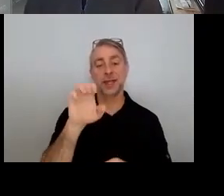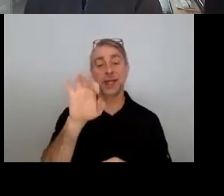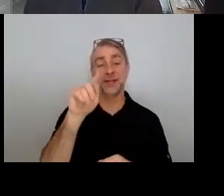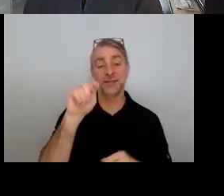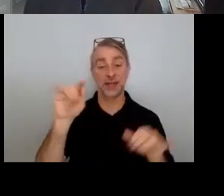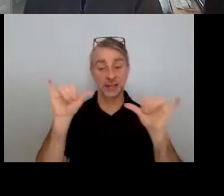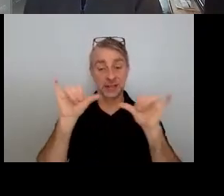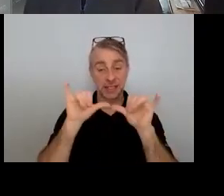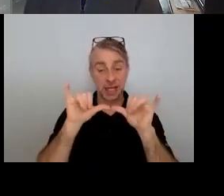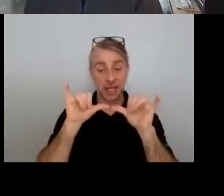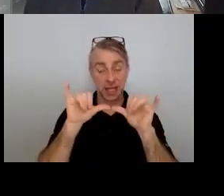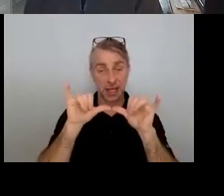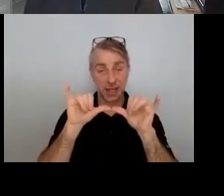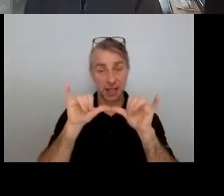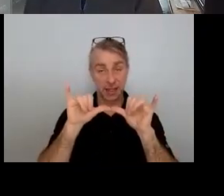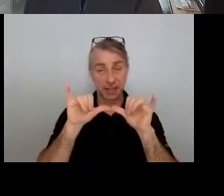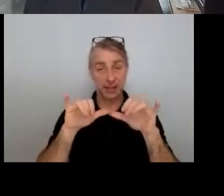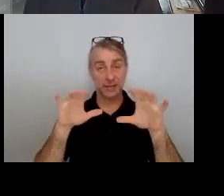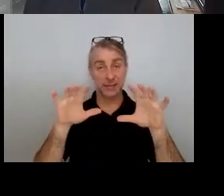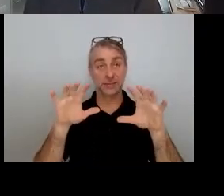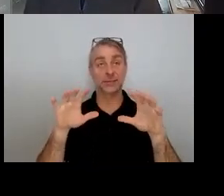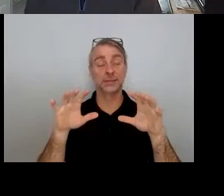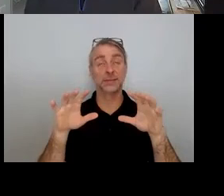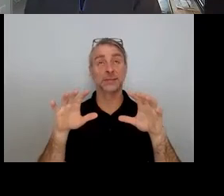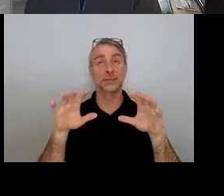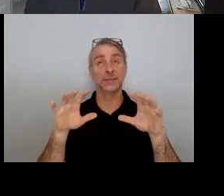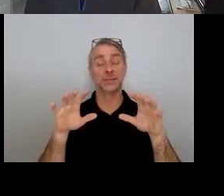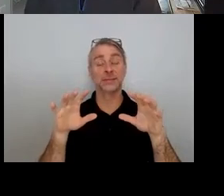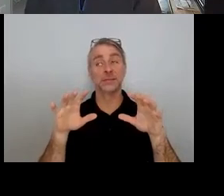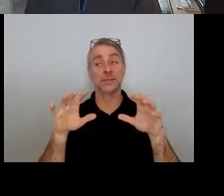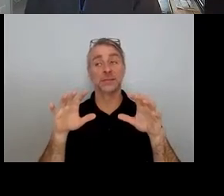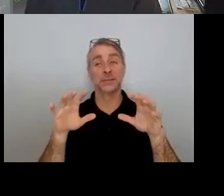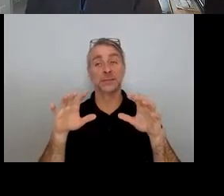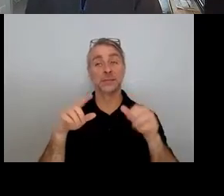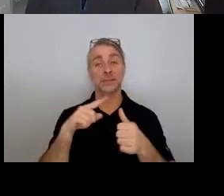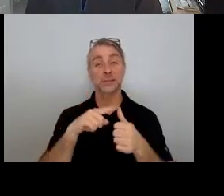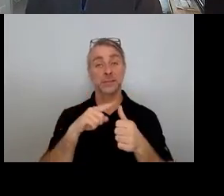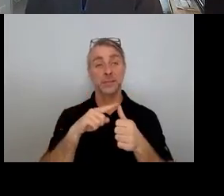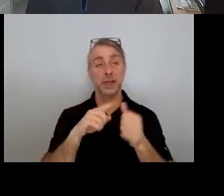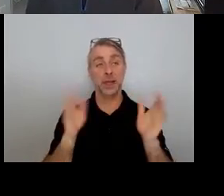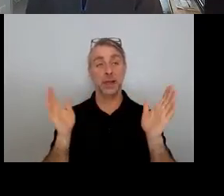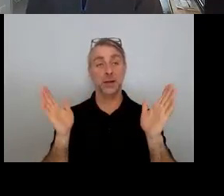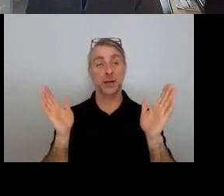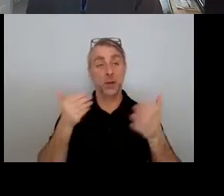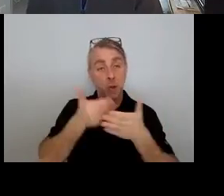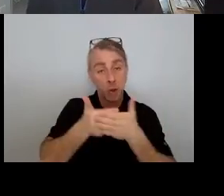hand are at least homogeneous enough